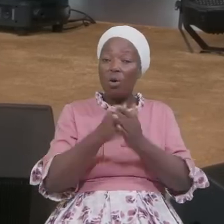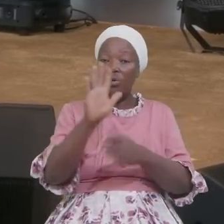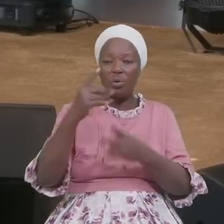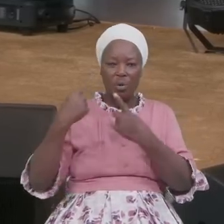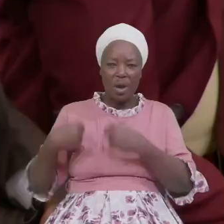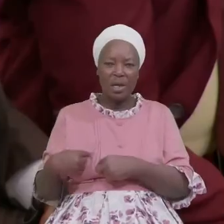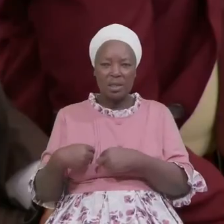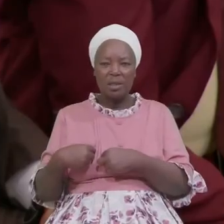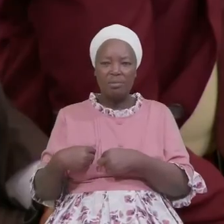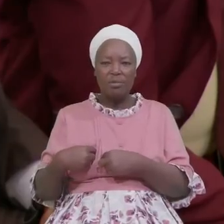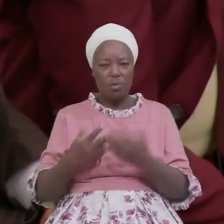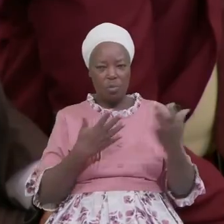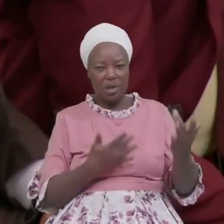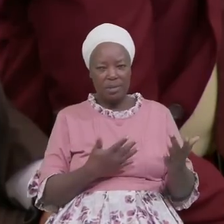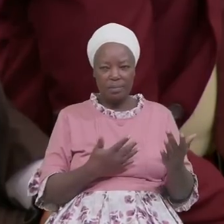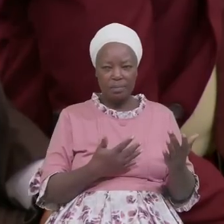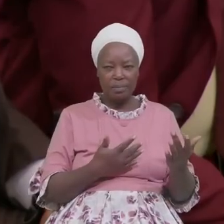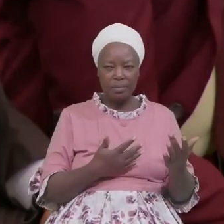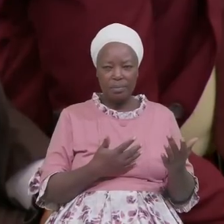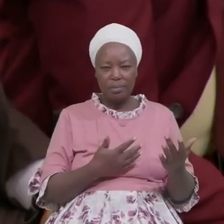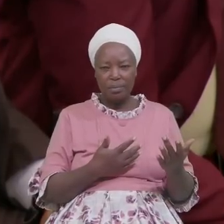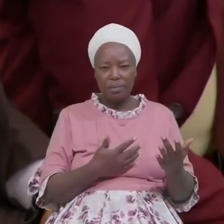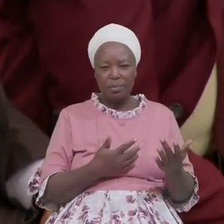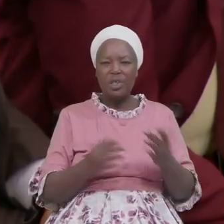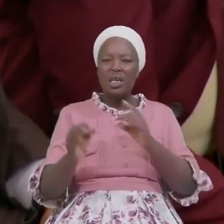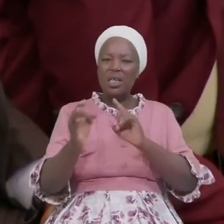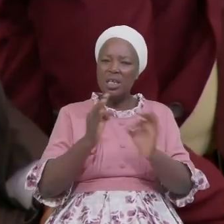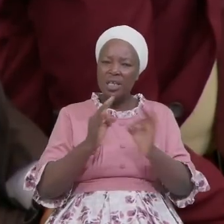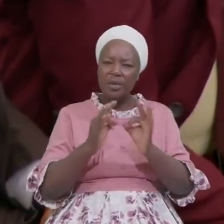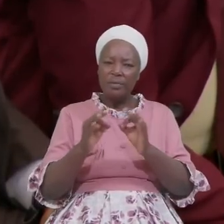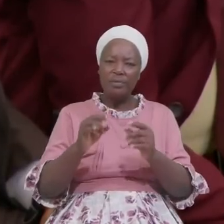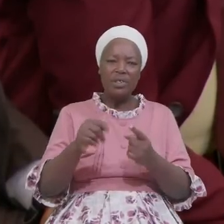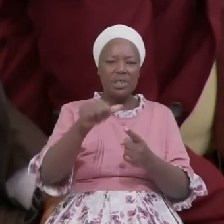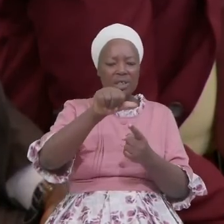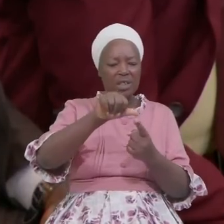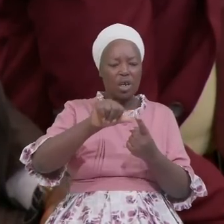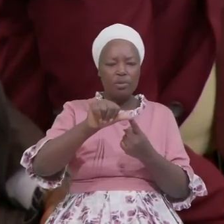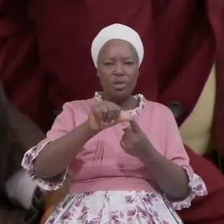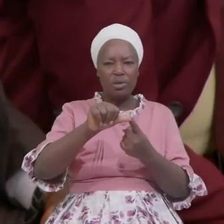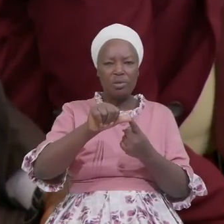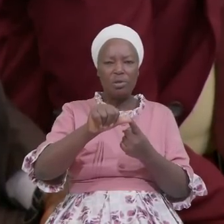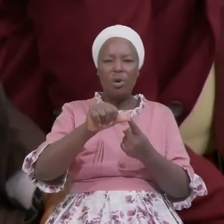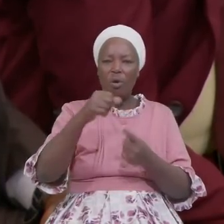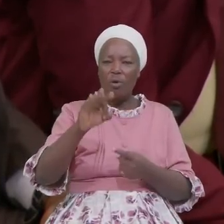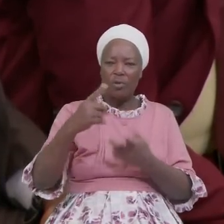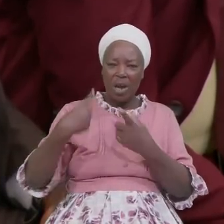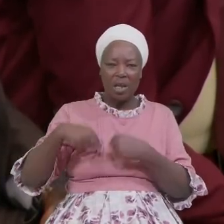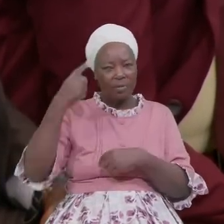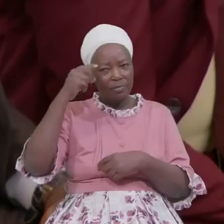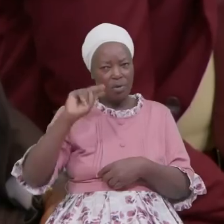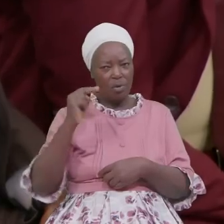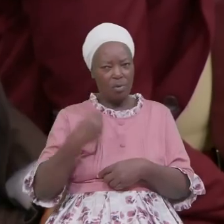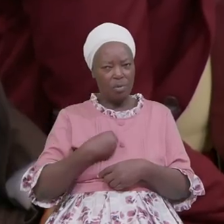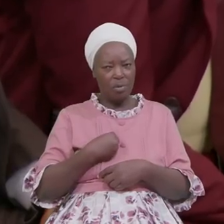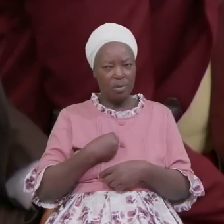heart. Wait a minute. Is circumcision of heart for us today? Turn the